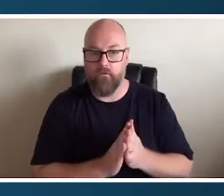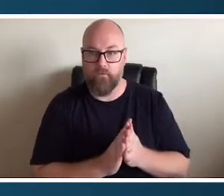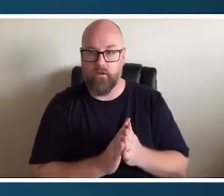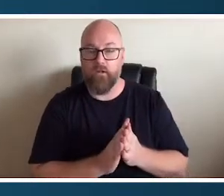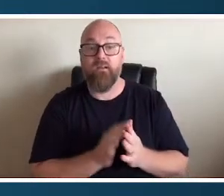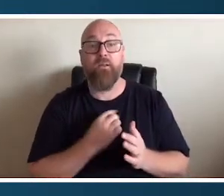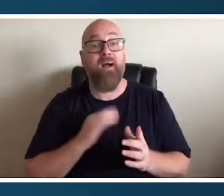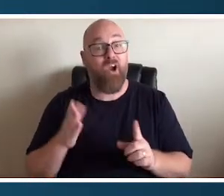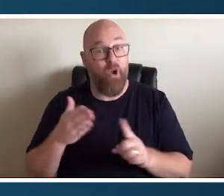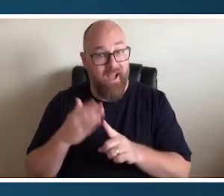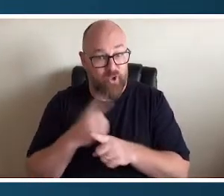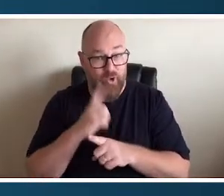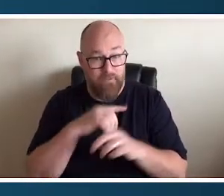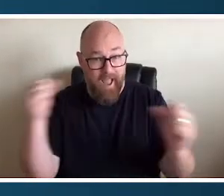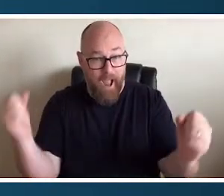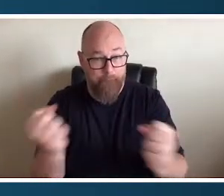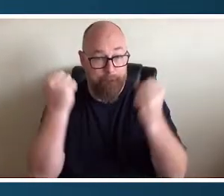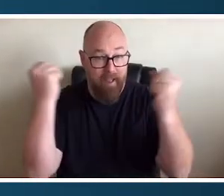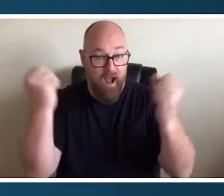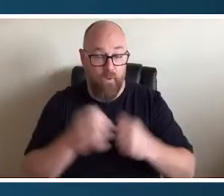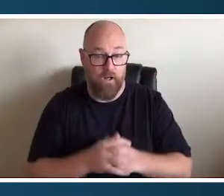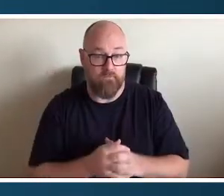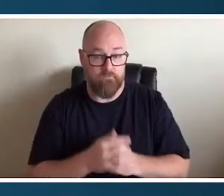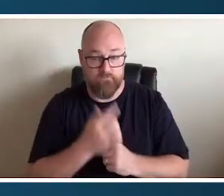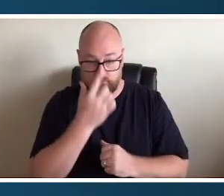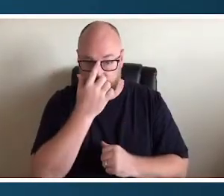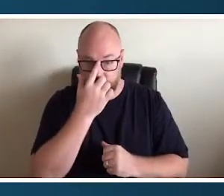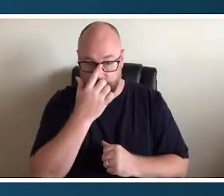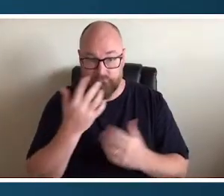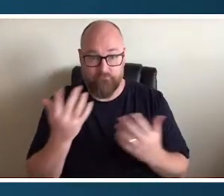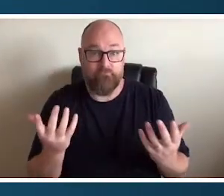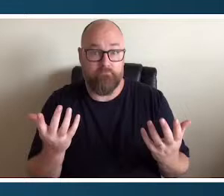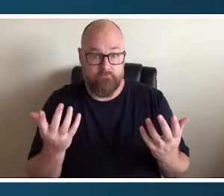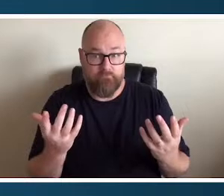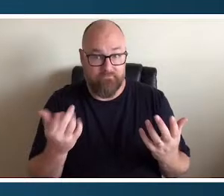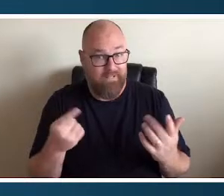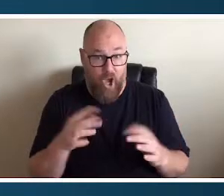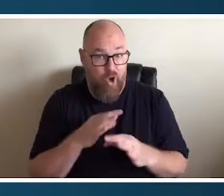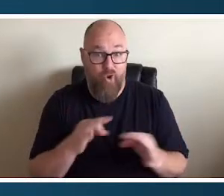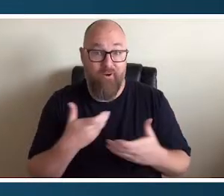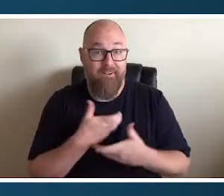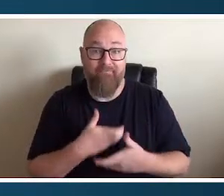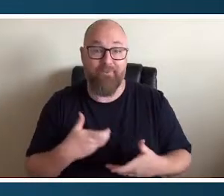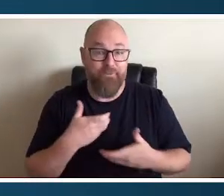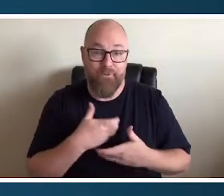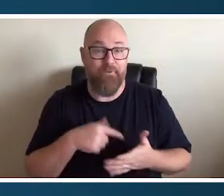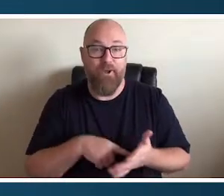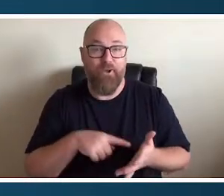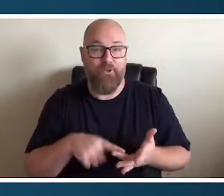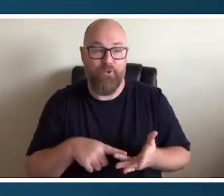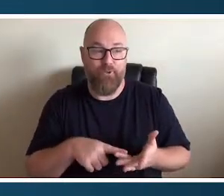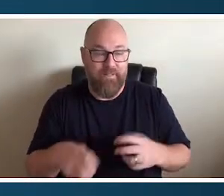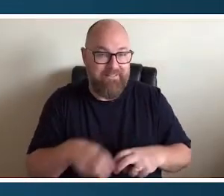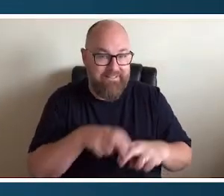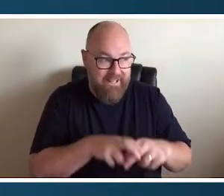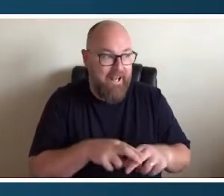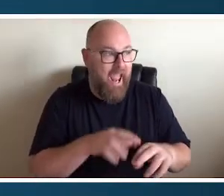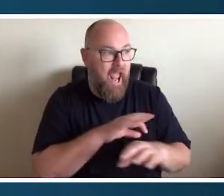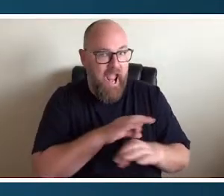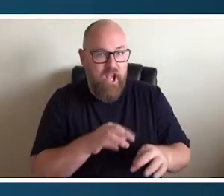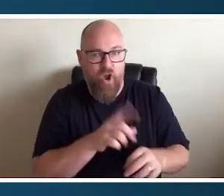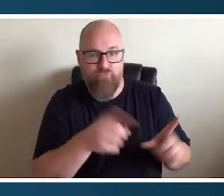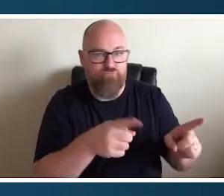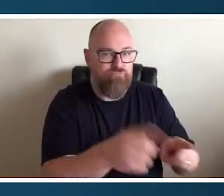It is extremely uncomfortable to do that. It's a high degree of vulnerability. At the same time,